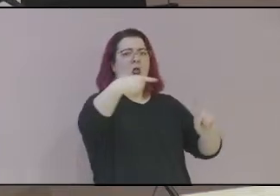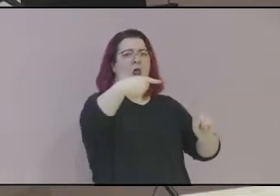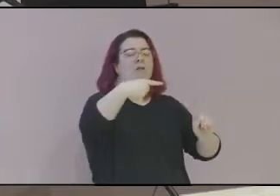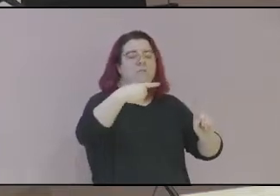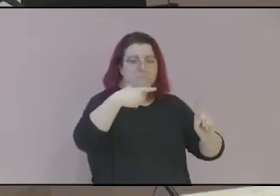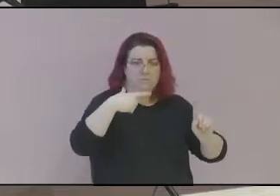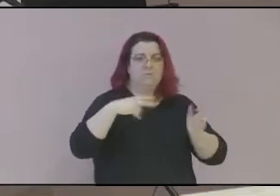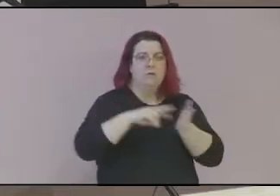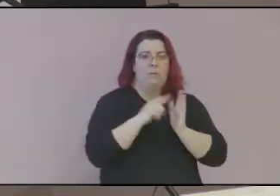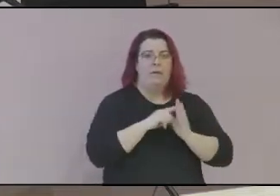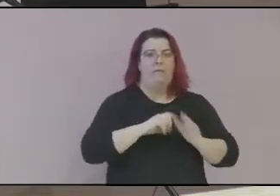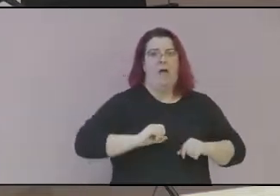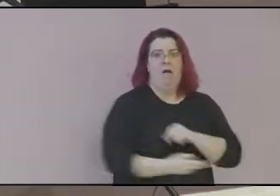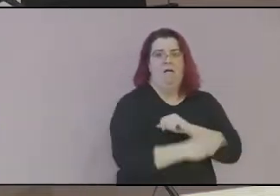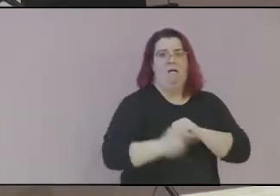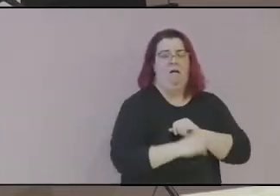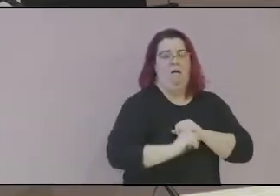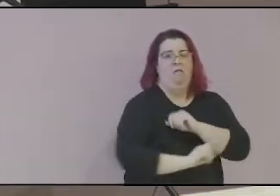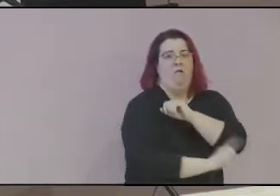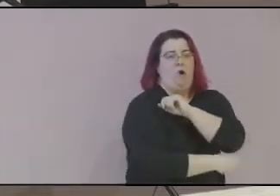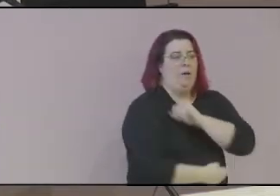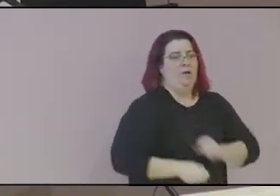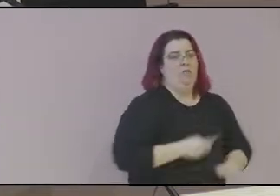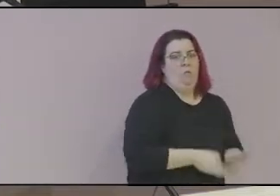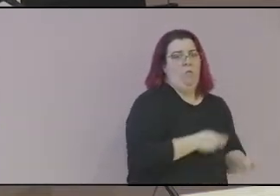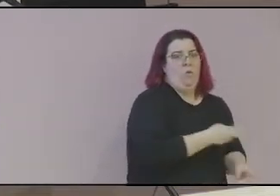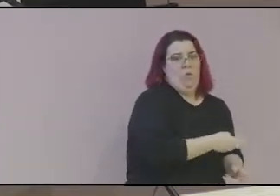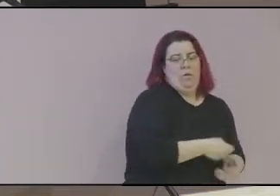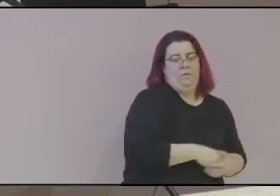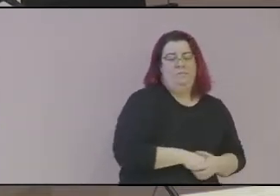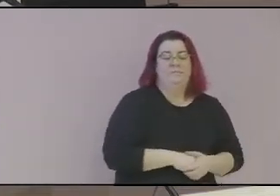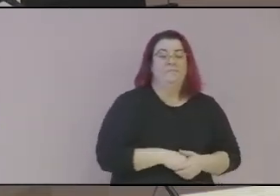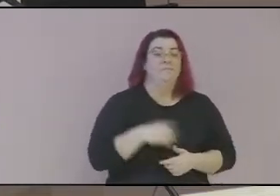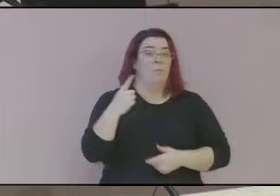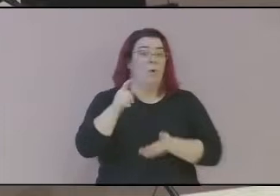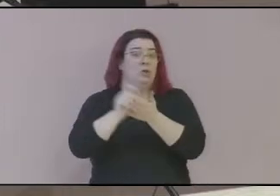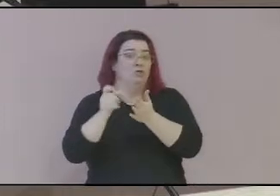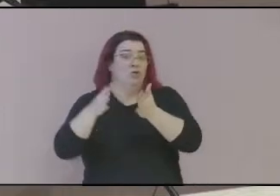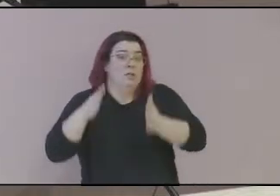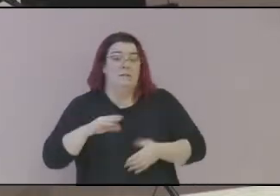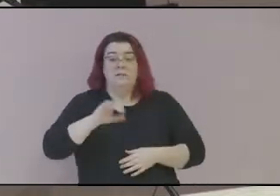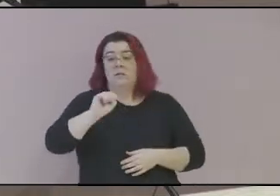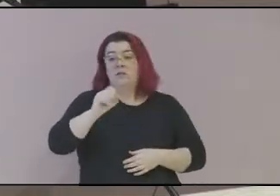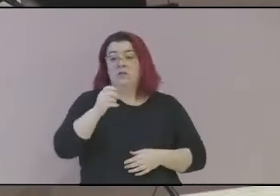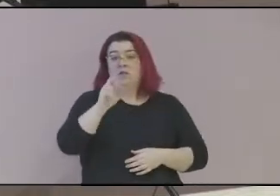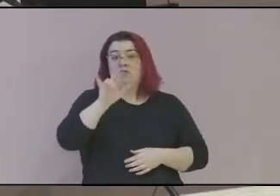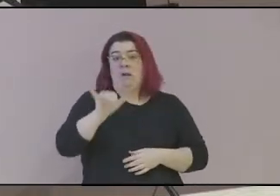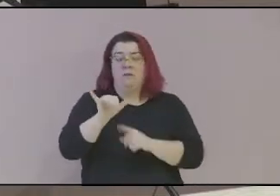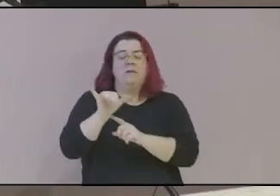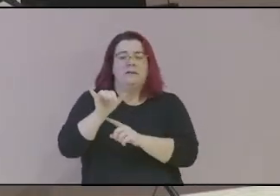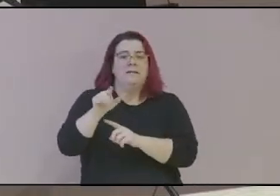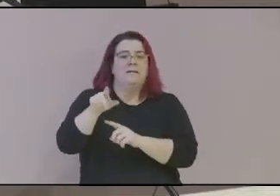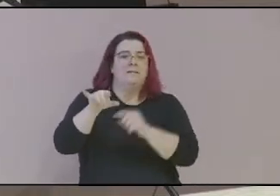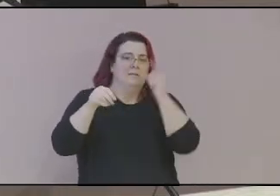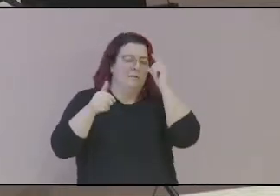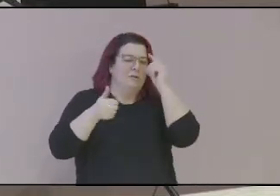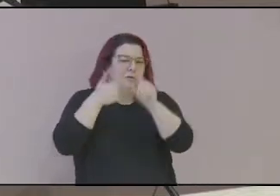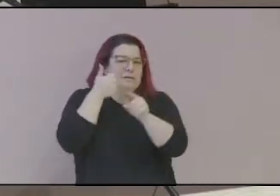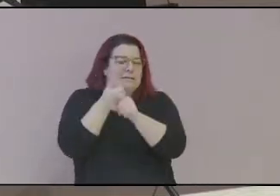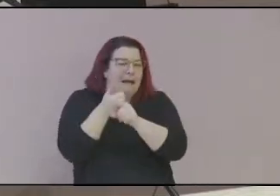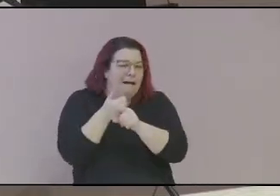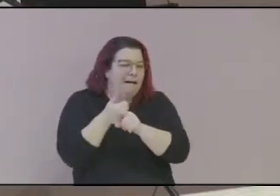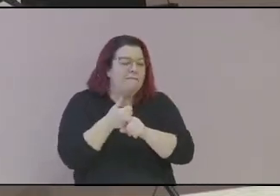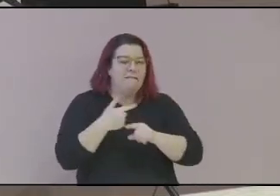a second. So this journalist, Sherry Fink, had previously foiled an early set of Ventilator